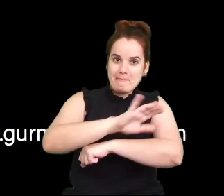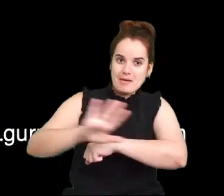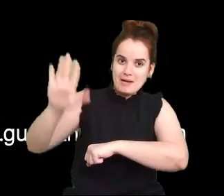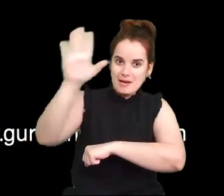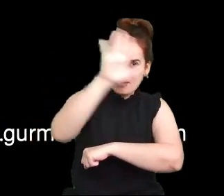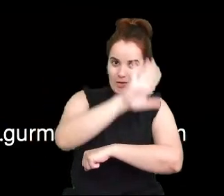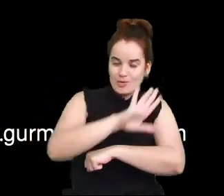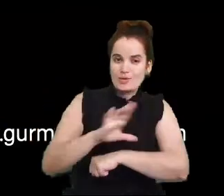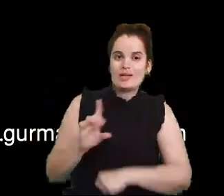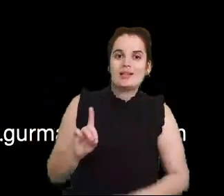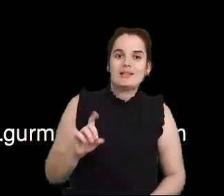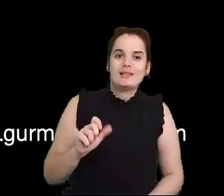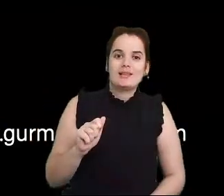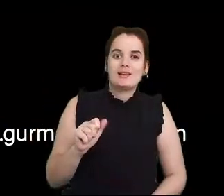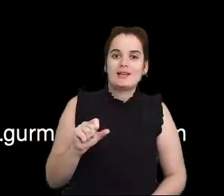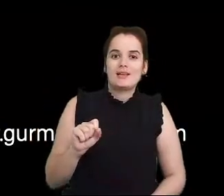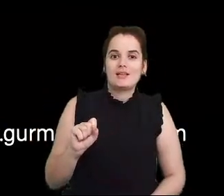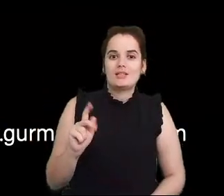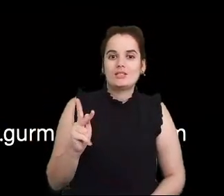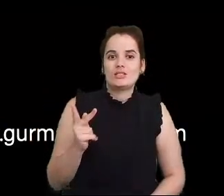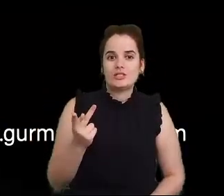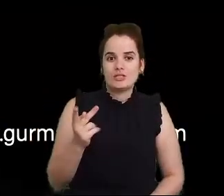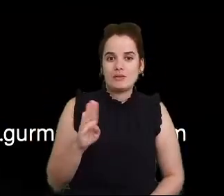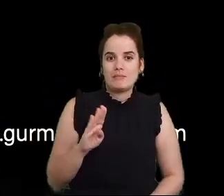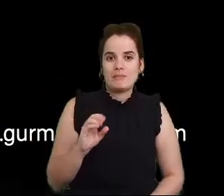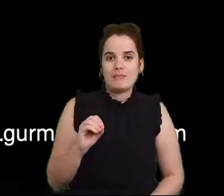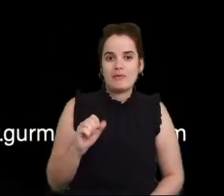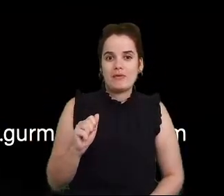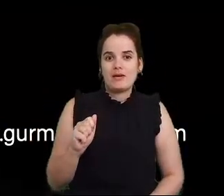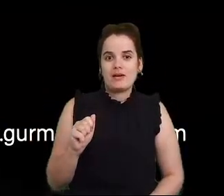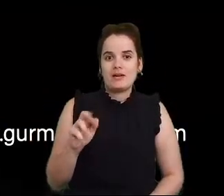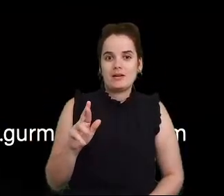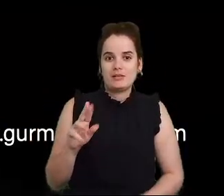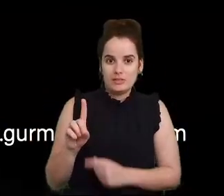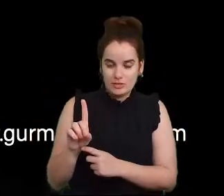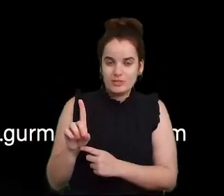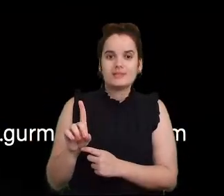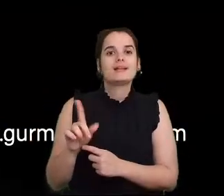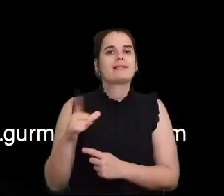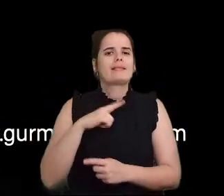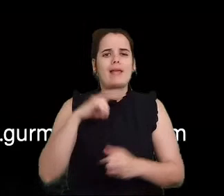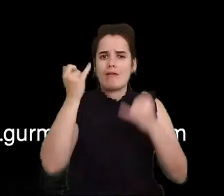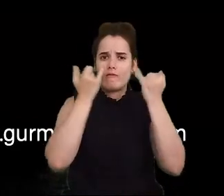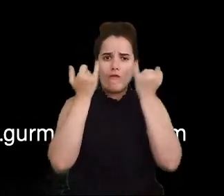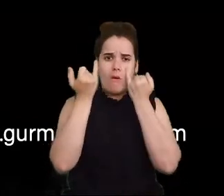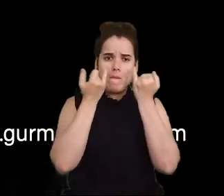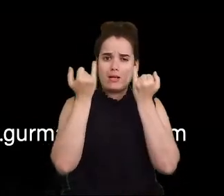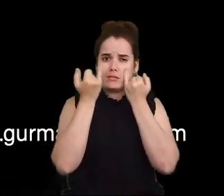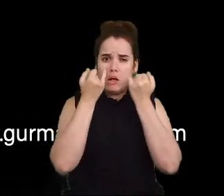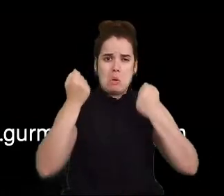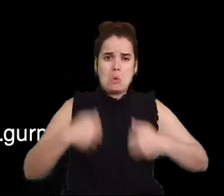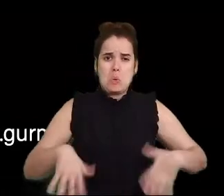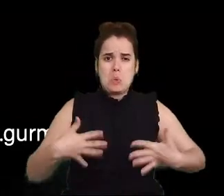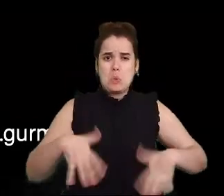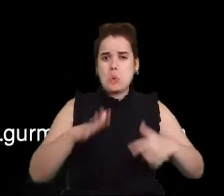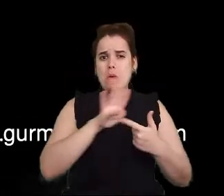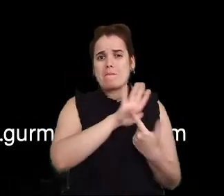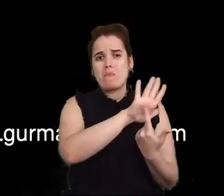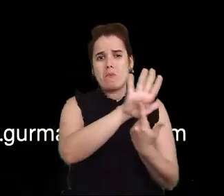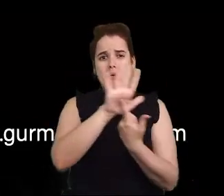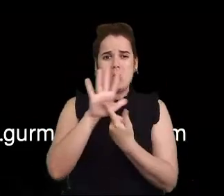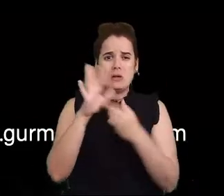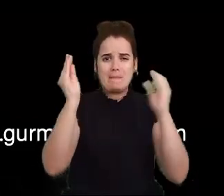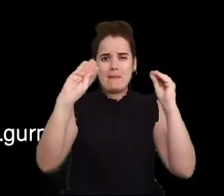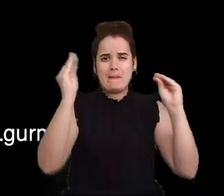massive houses of information. Our tendency is to show everything, which means instead of informing